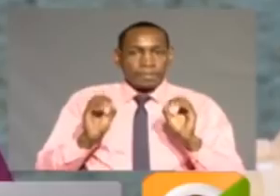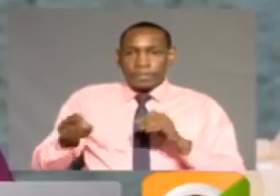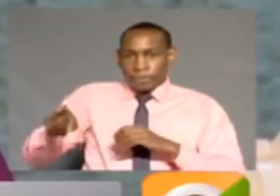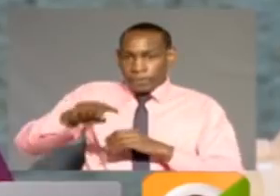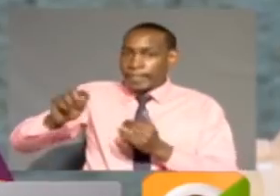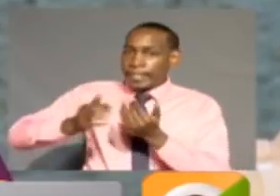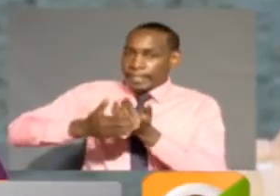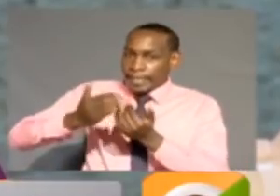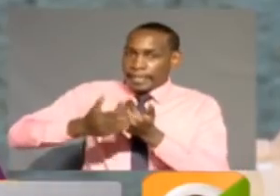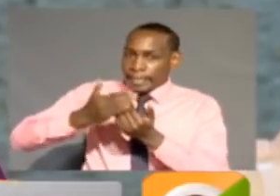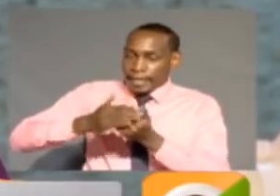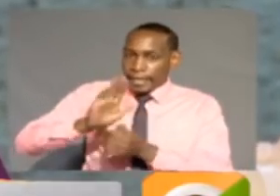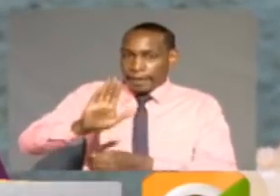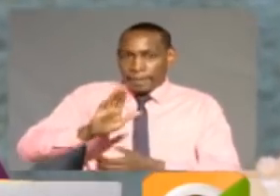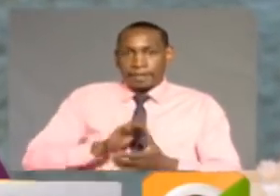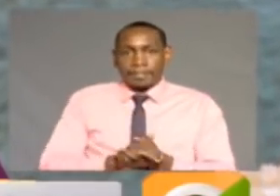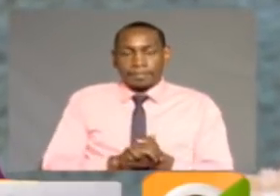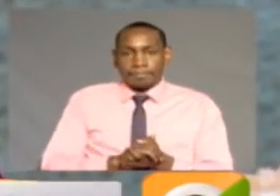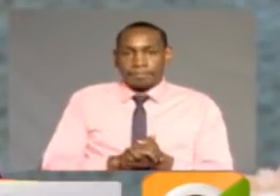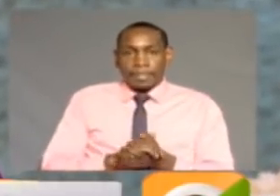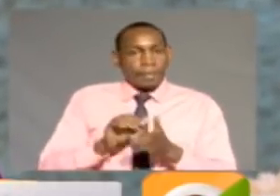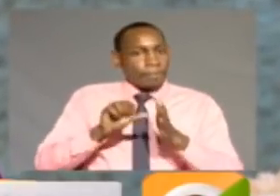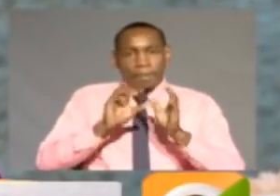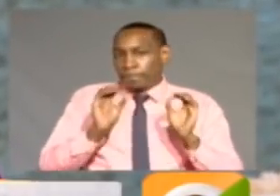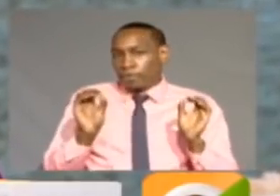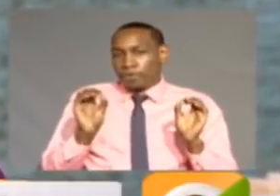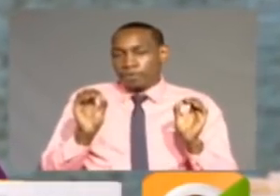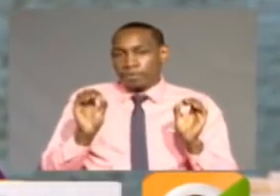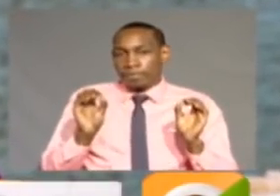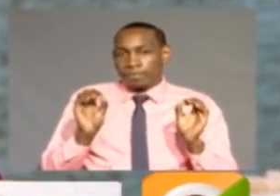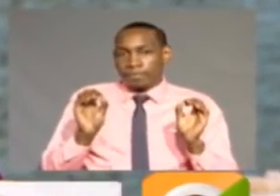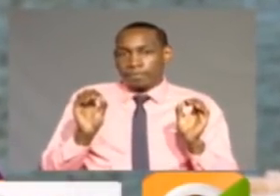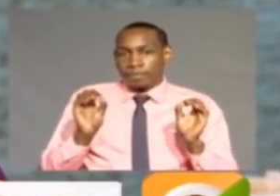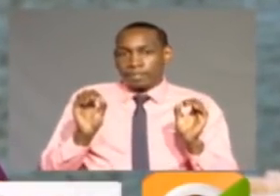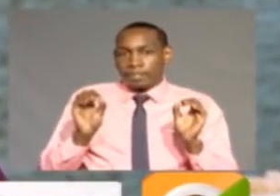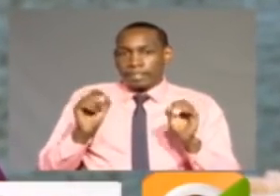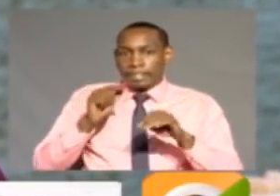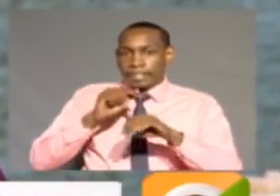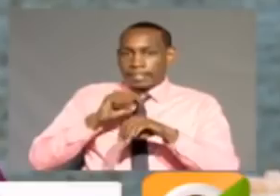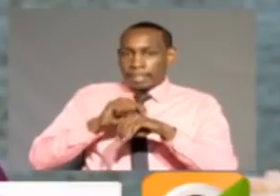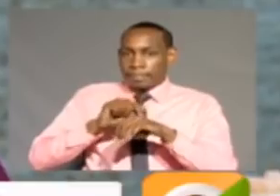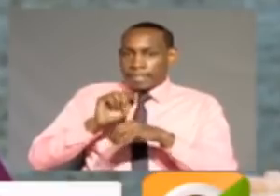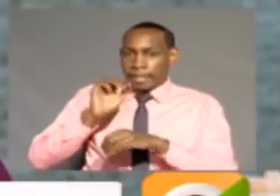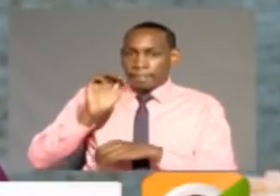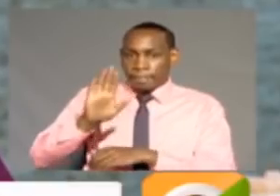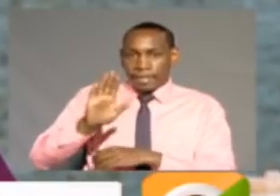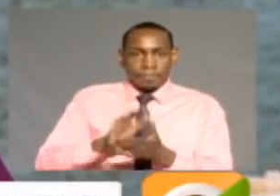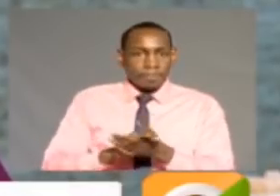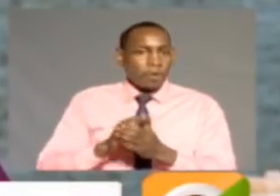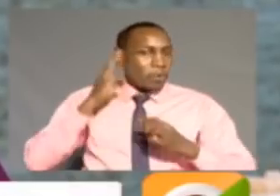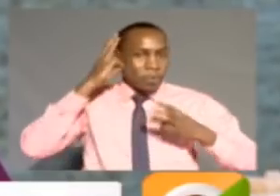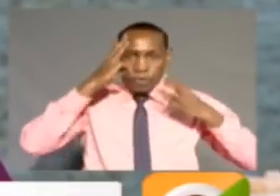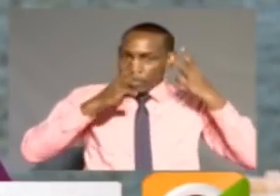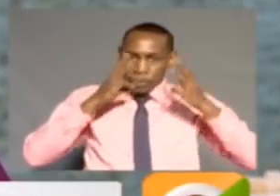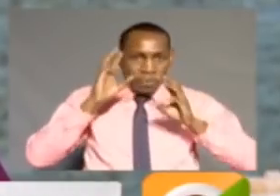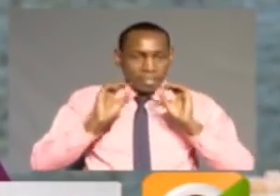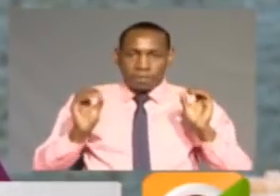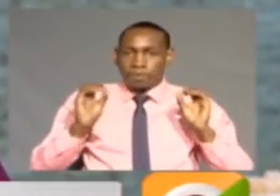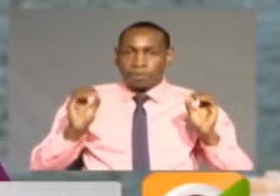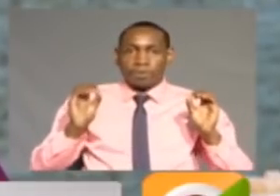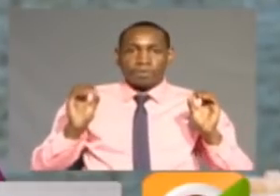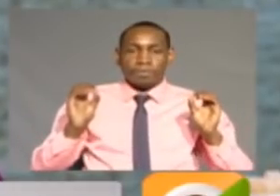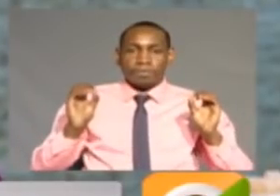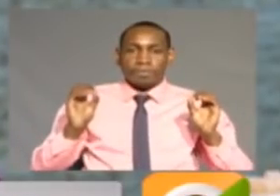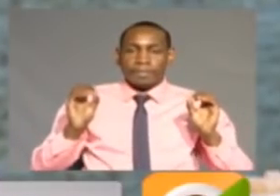you and you'll be all right. And from there on, I did not worry again. I did